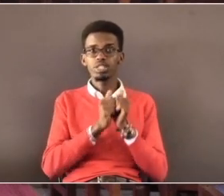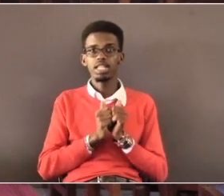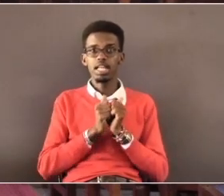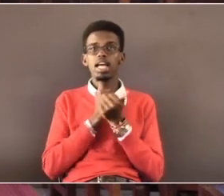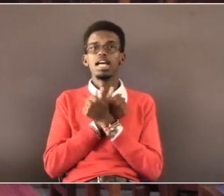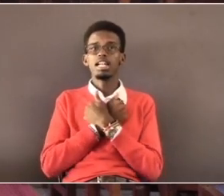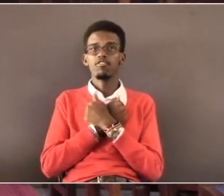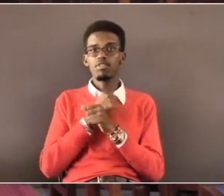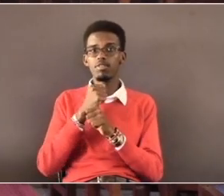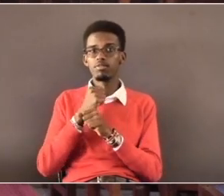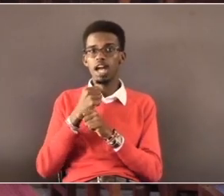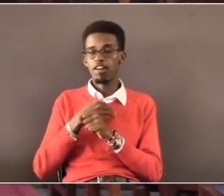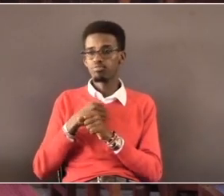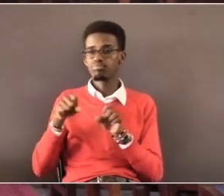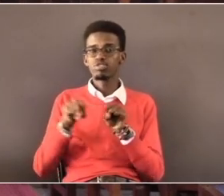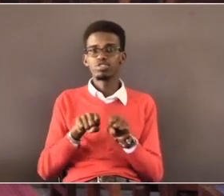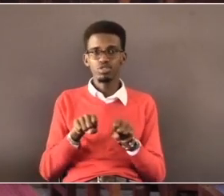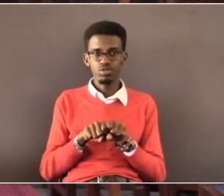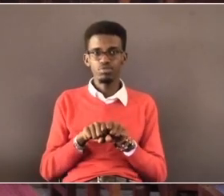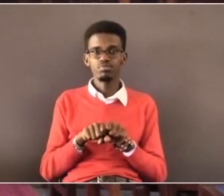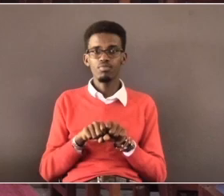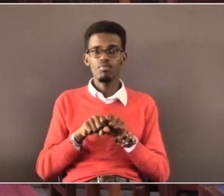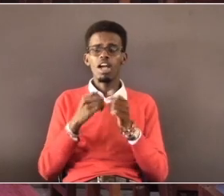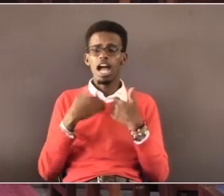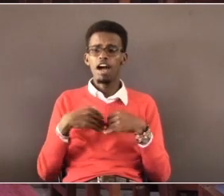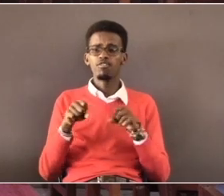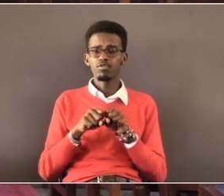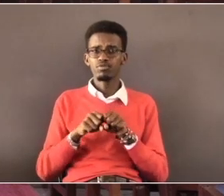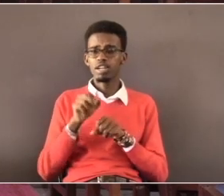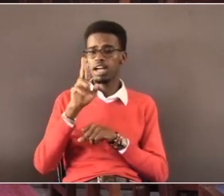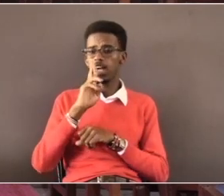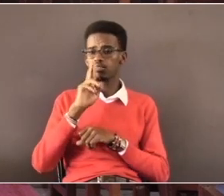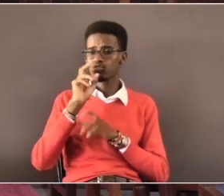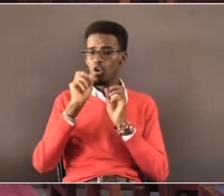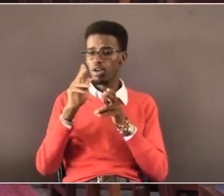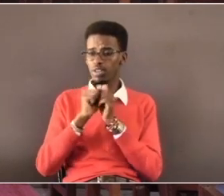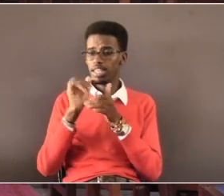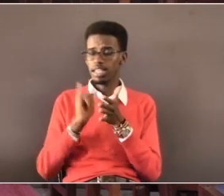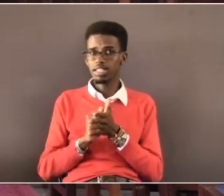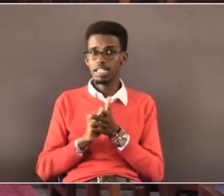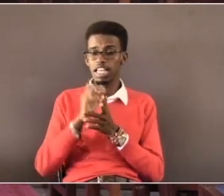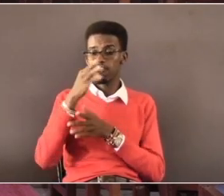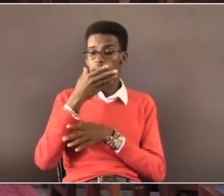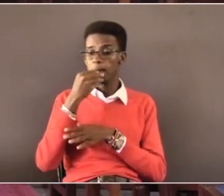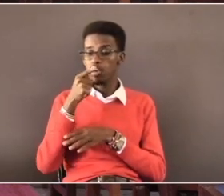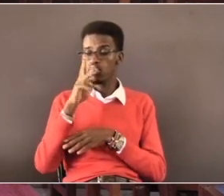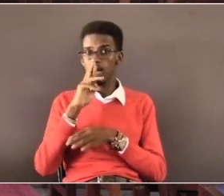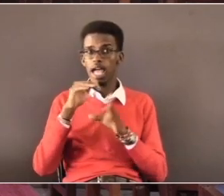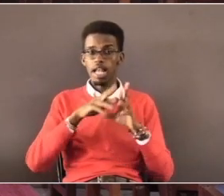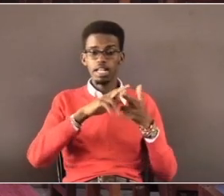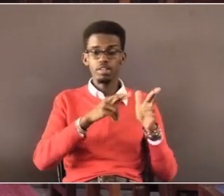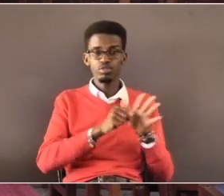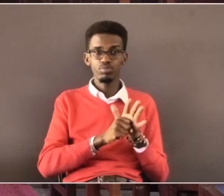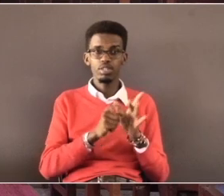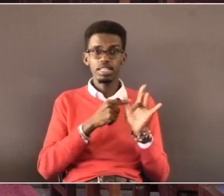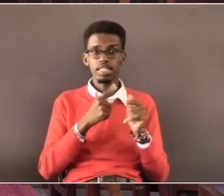loves buying shoes, left, right, and center, are you okay with that? If the man you are in a relationship